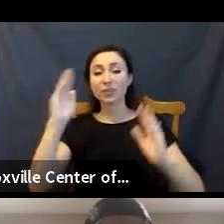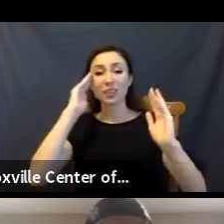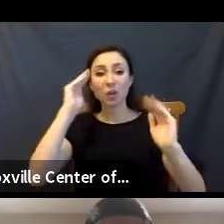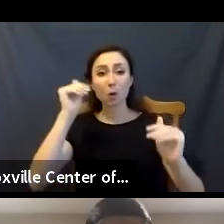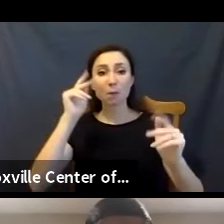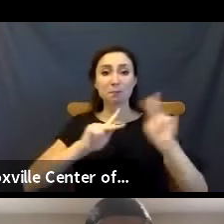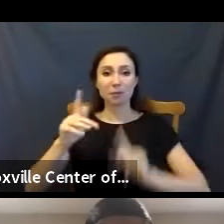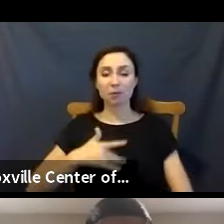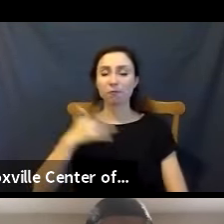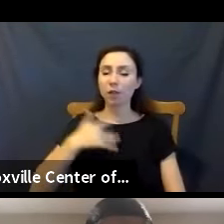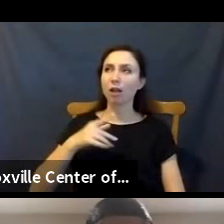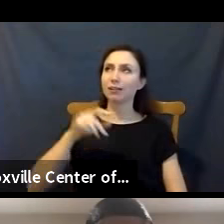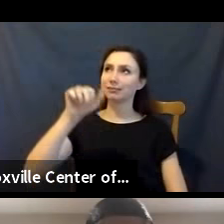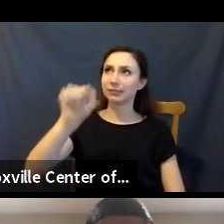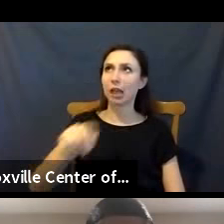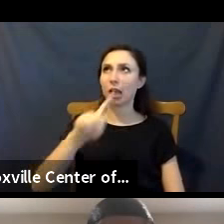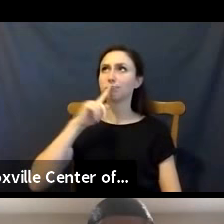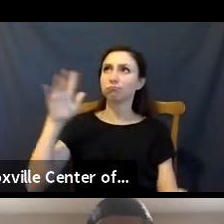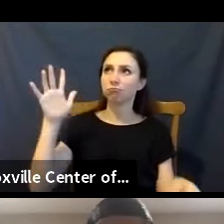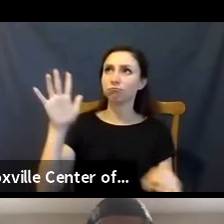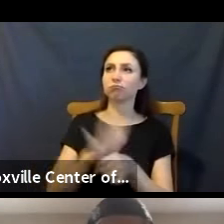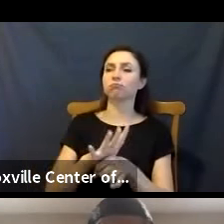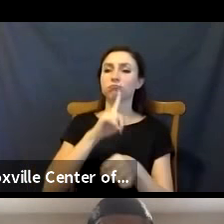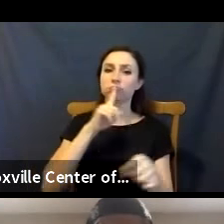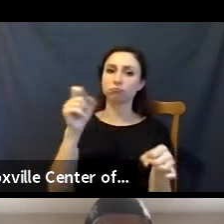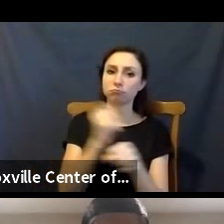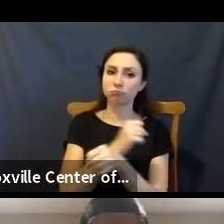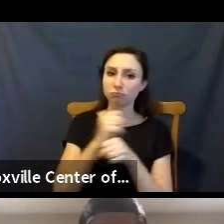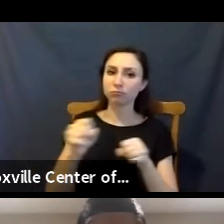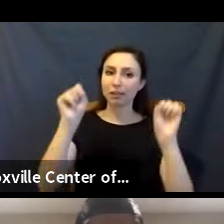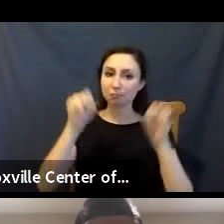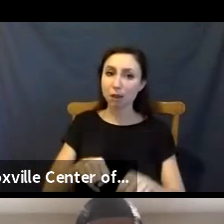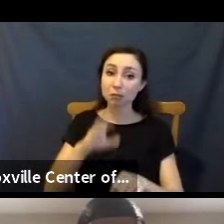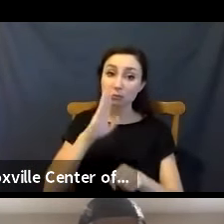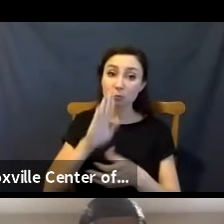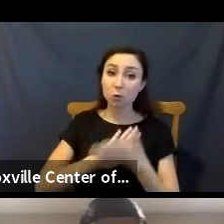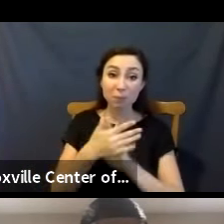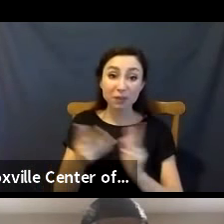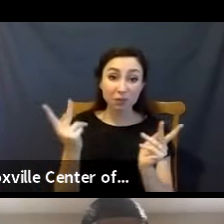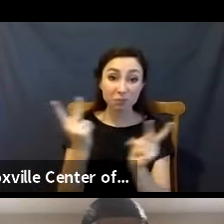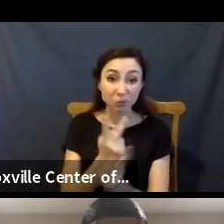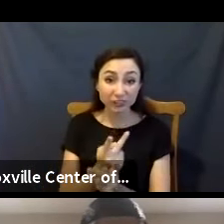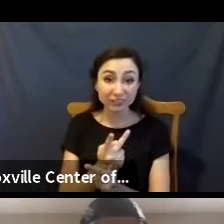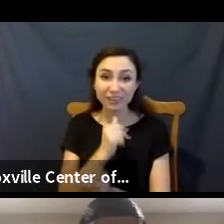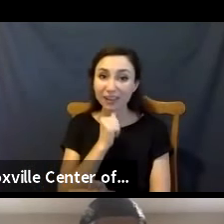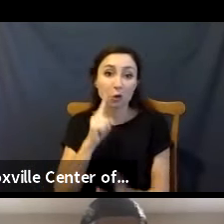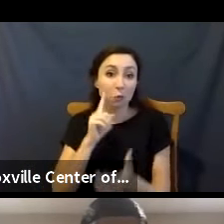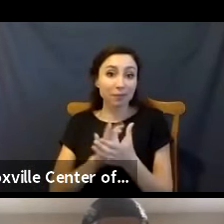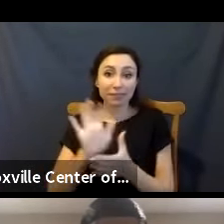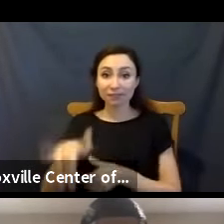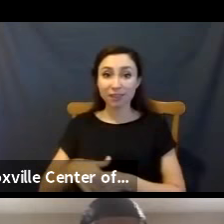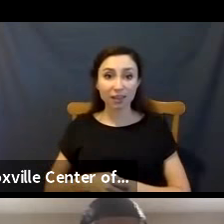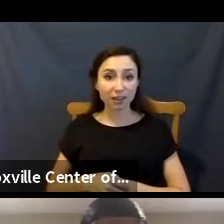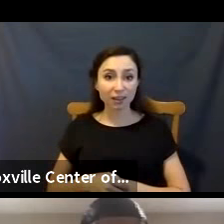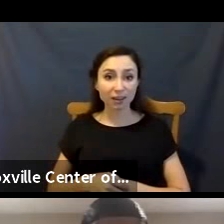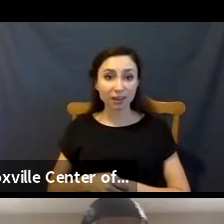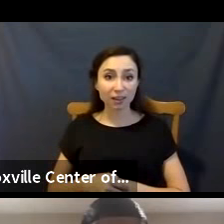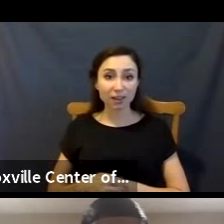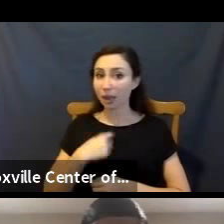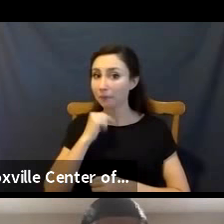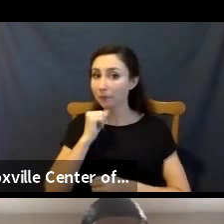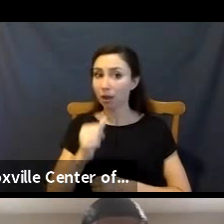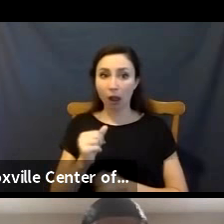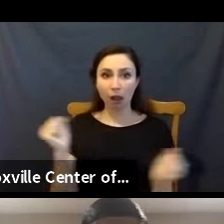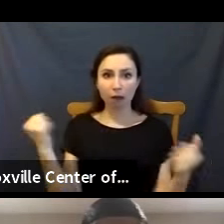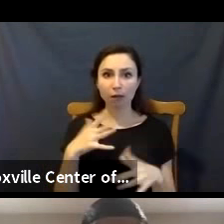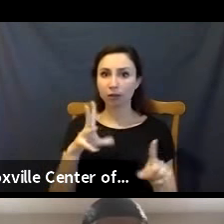certainty in their head that it's just impossible, it could get worse. But I don't believe that. I'm not an alarmist, I'm not